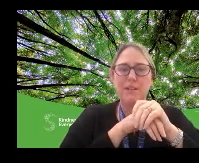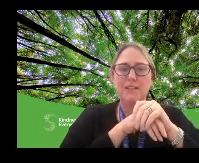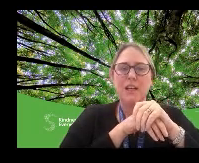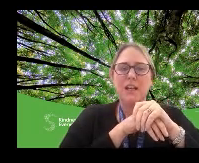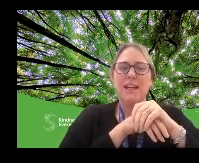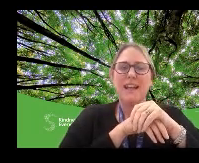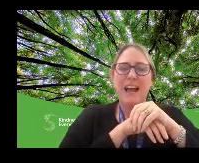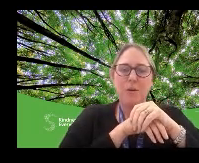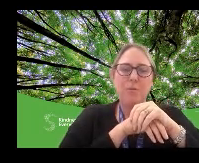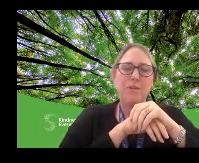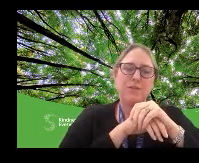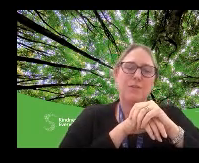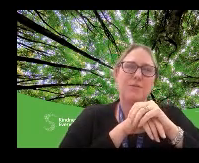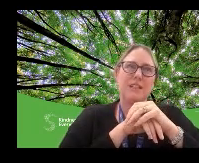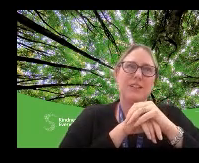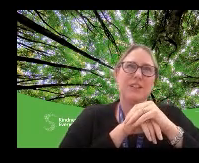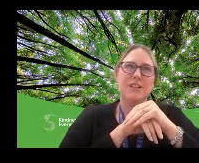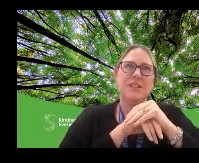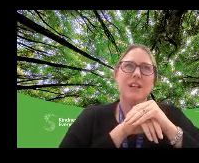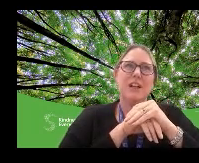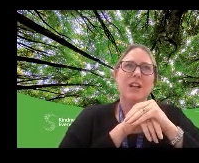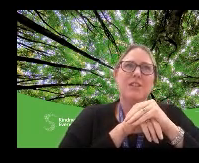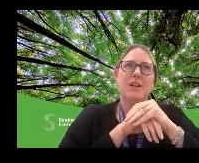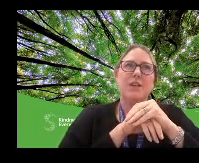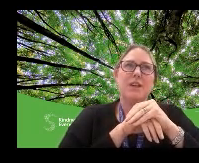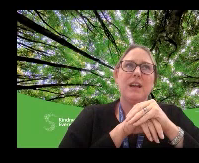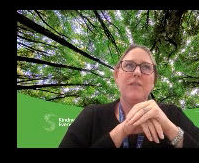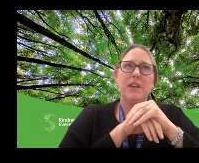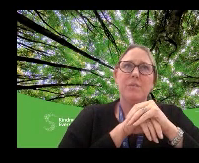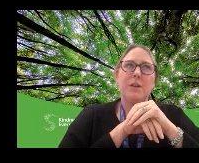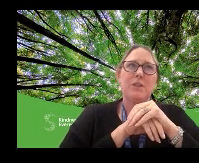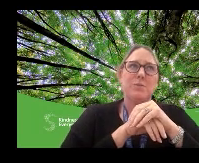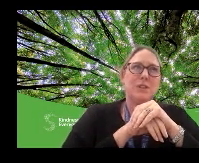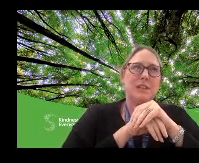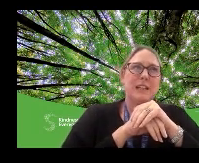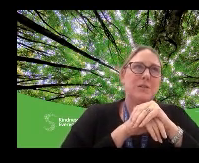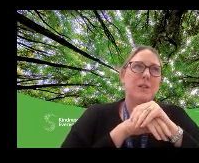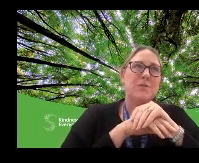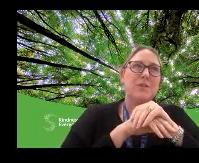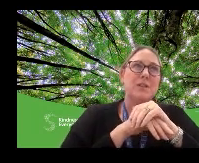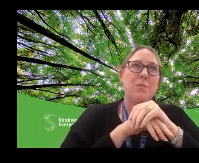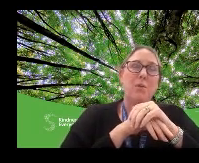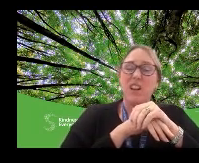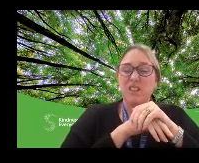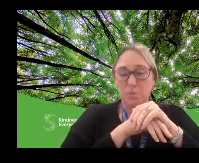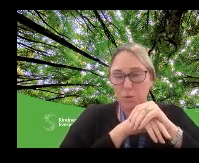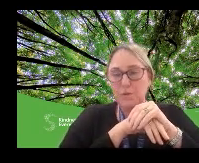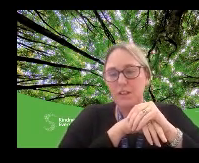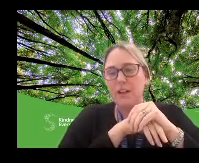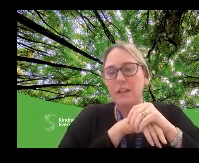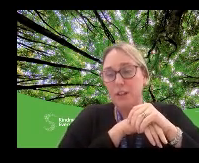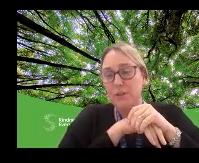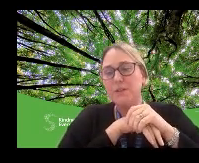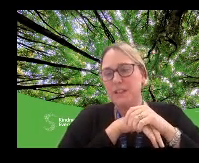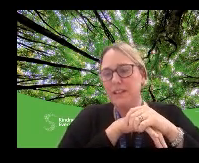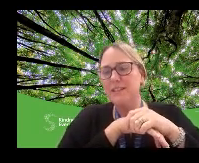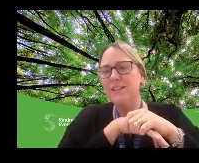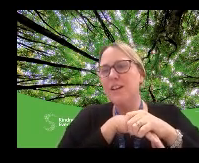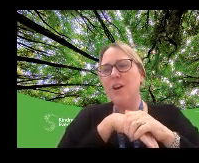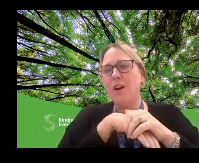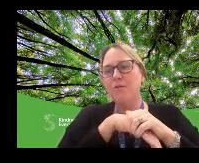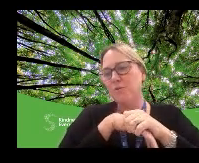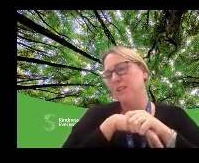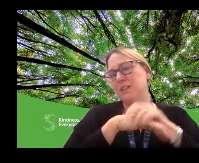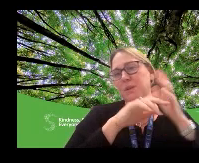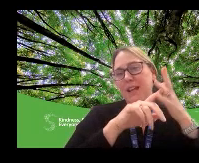for families can help with those conversations. So if a young person was to say to us, for example, I don't want a